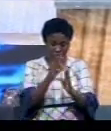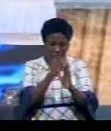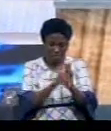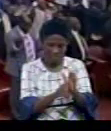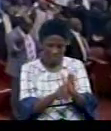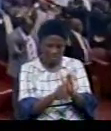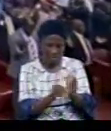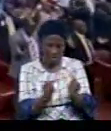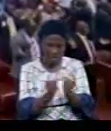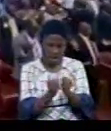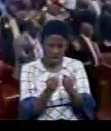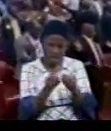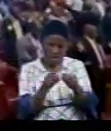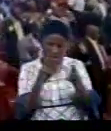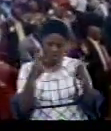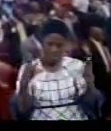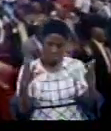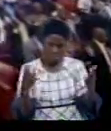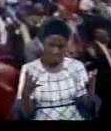abundance,